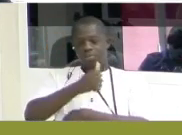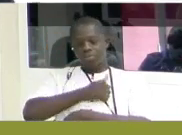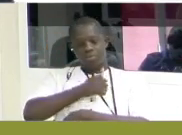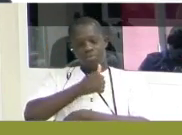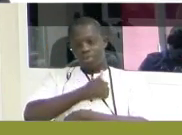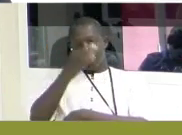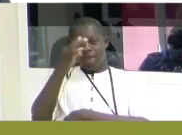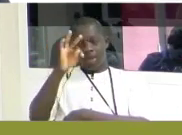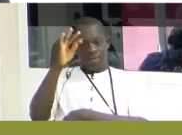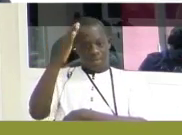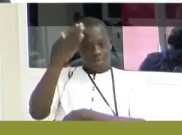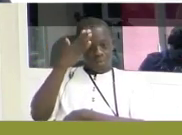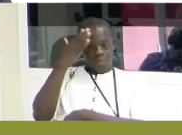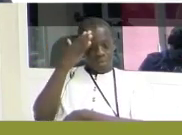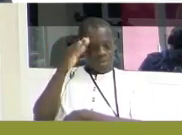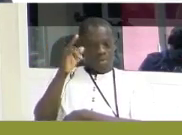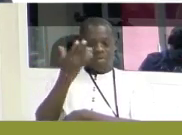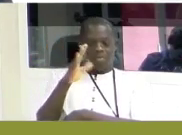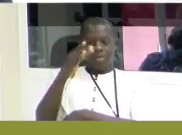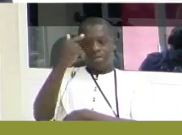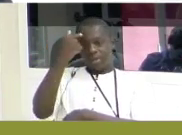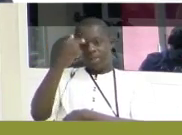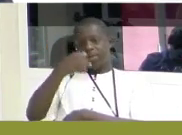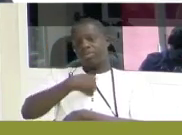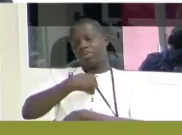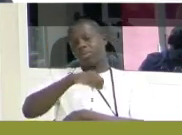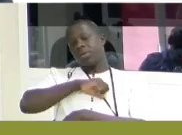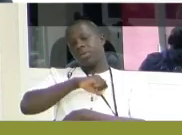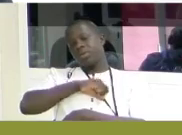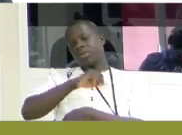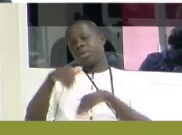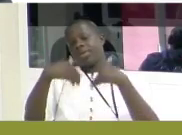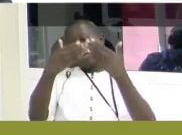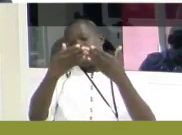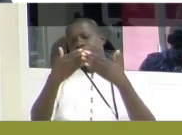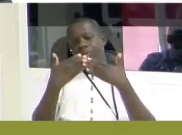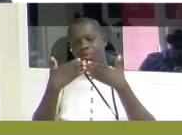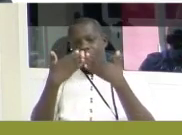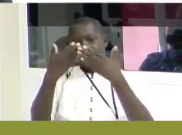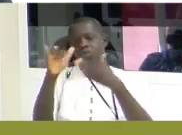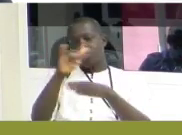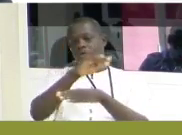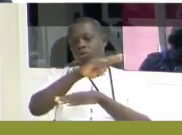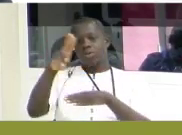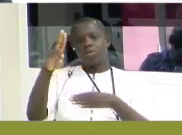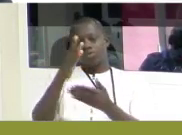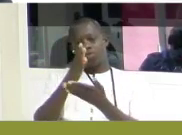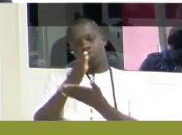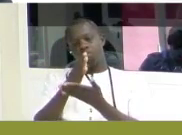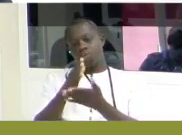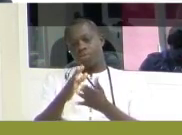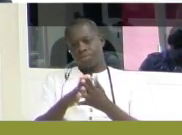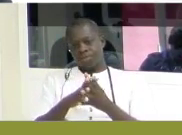they will all think that it was me who gave Pandey the information, when that was not the case.